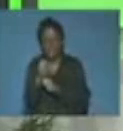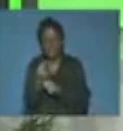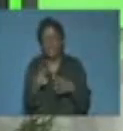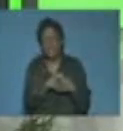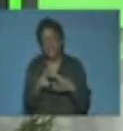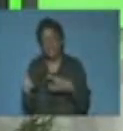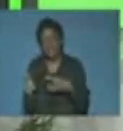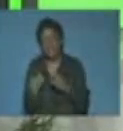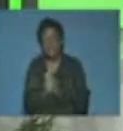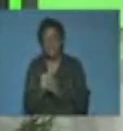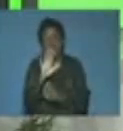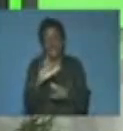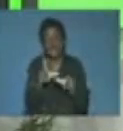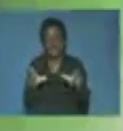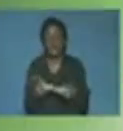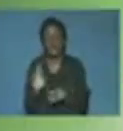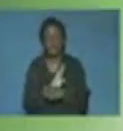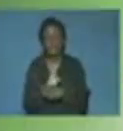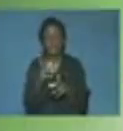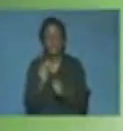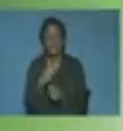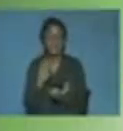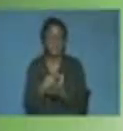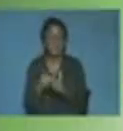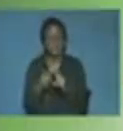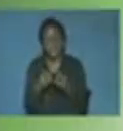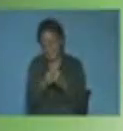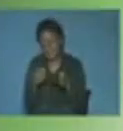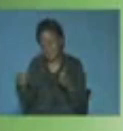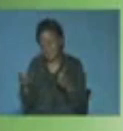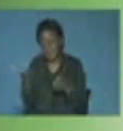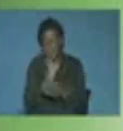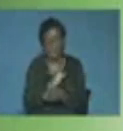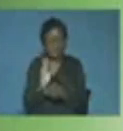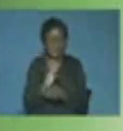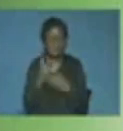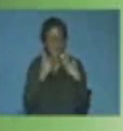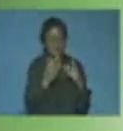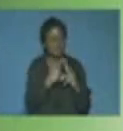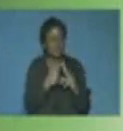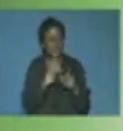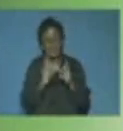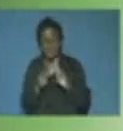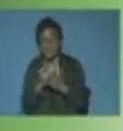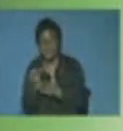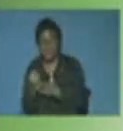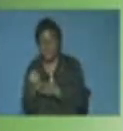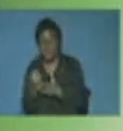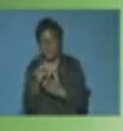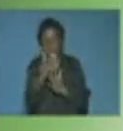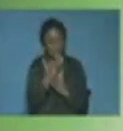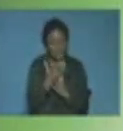Five local businesses have secured funding to expand their entrepreneurial pursuits thanks to a partnership between the Small Business Development